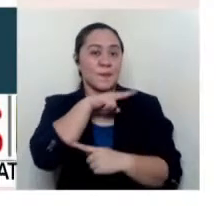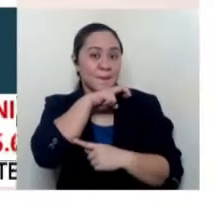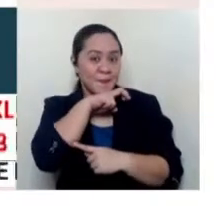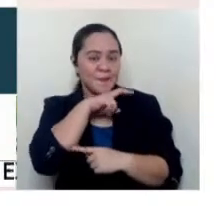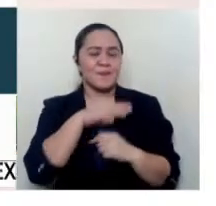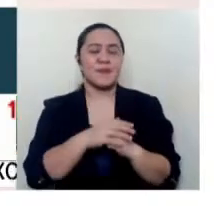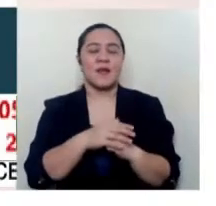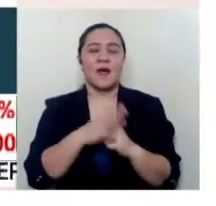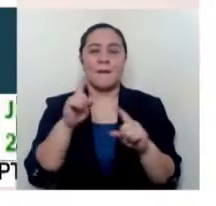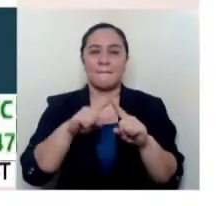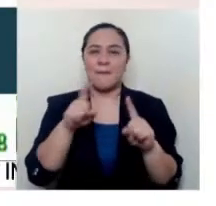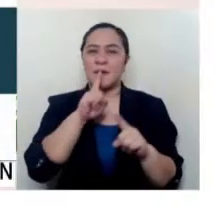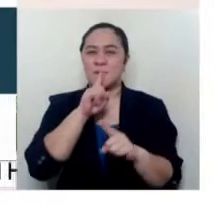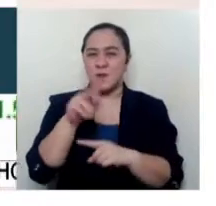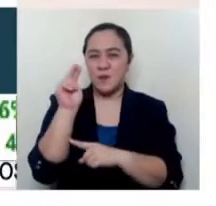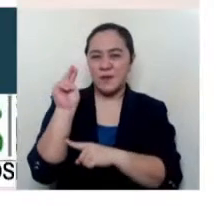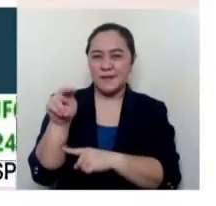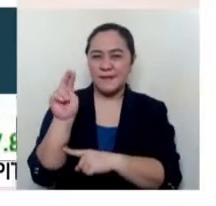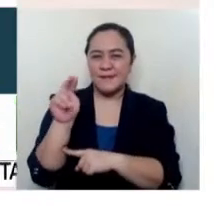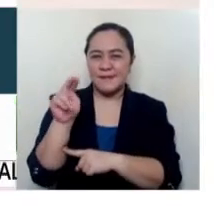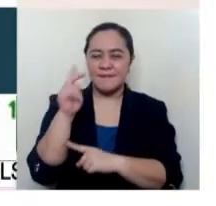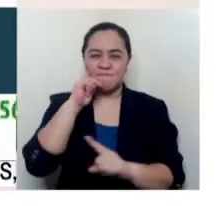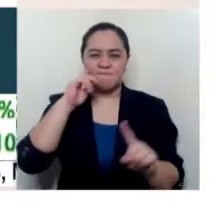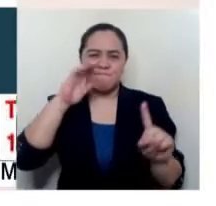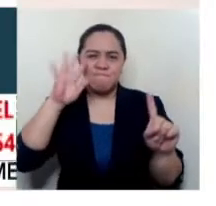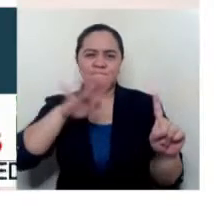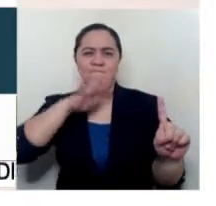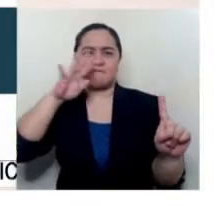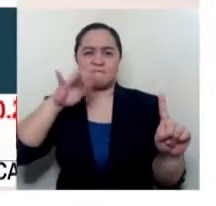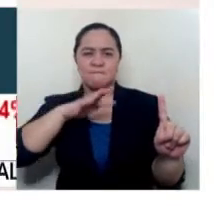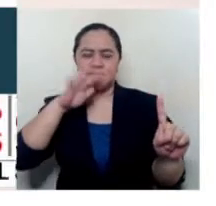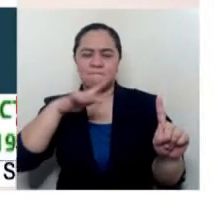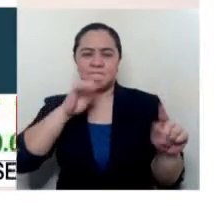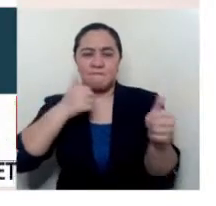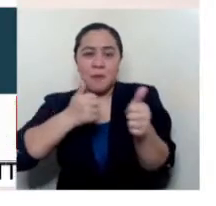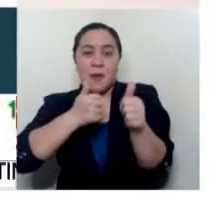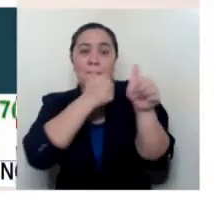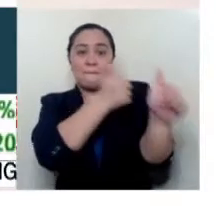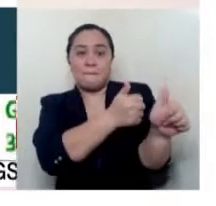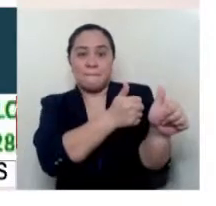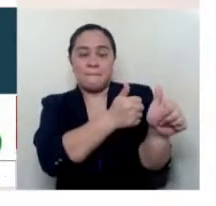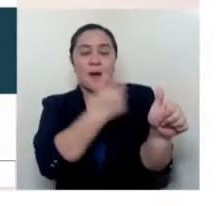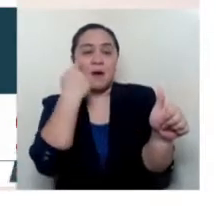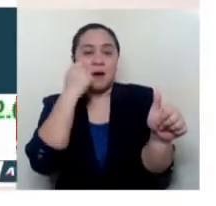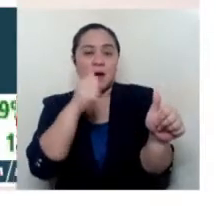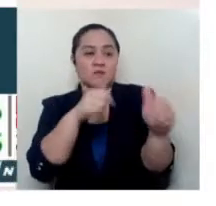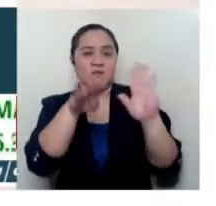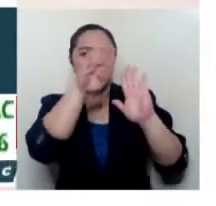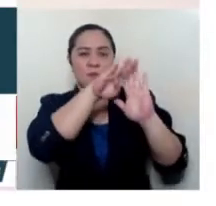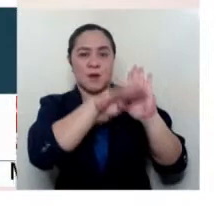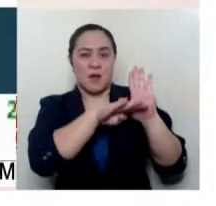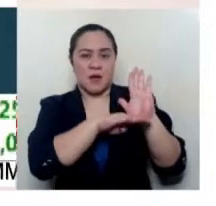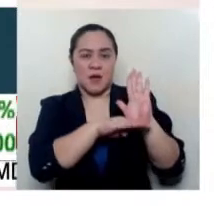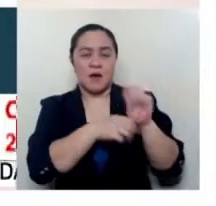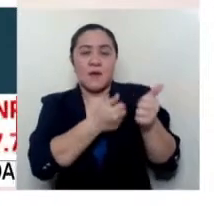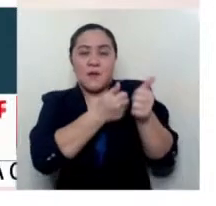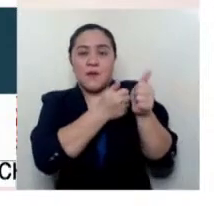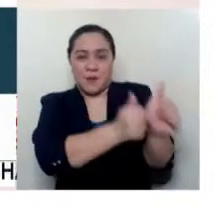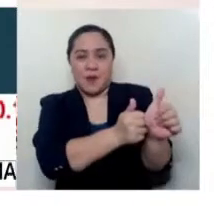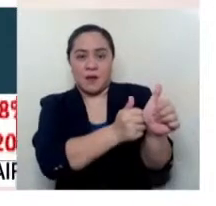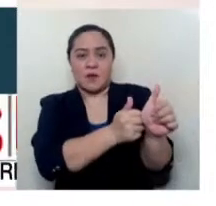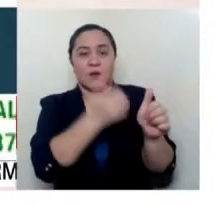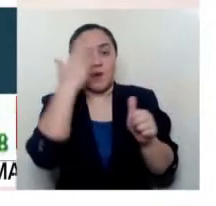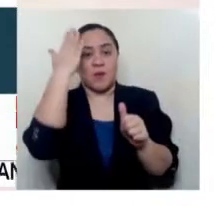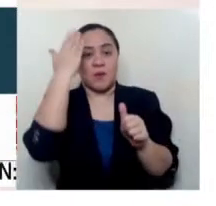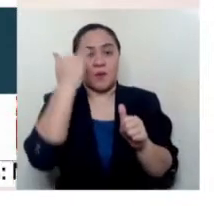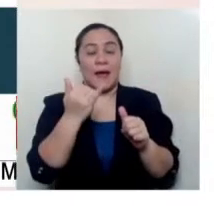is a really a need to still observe and adhere to the minimum health standards that we often would